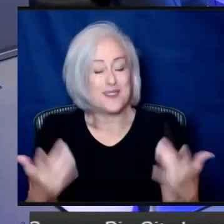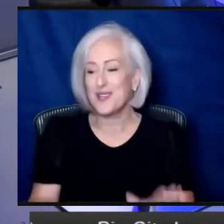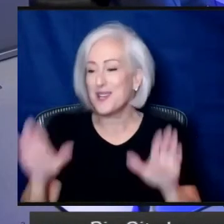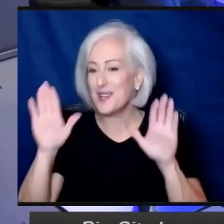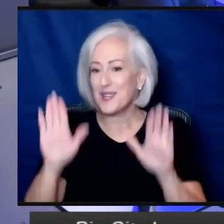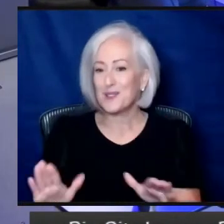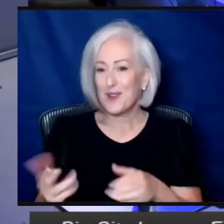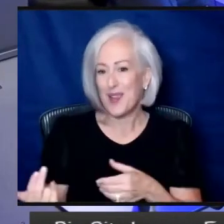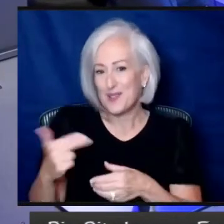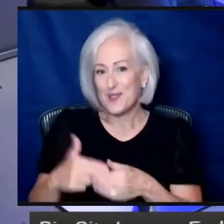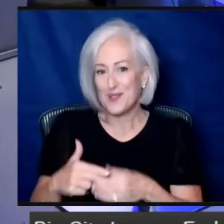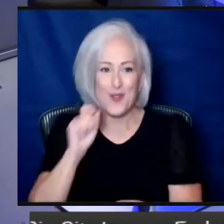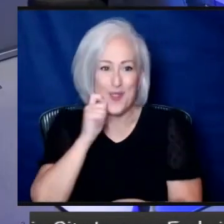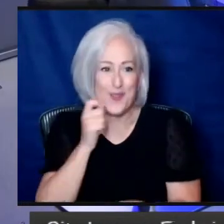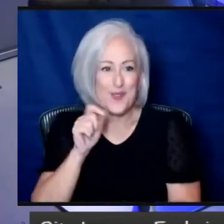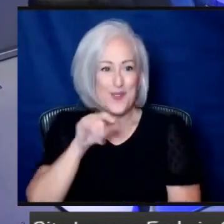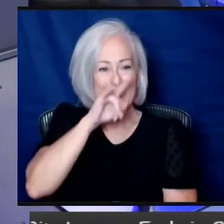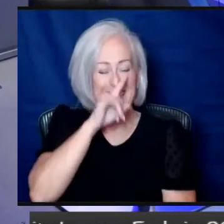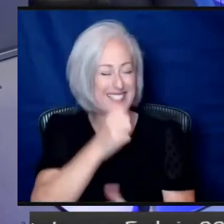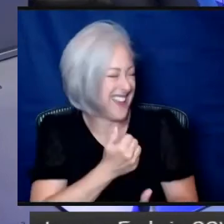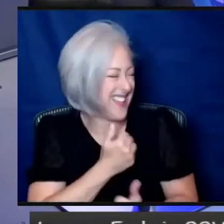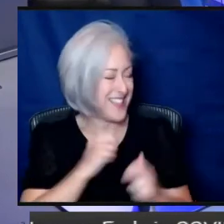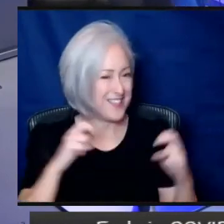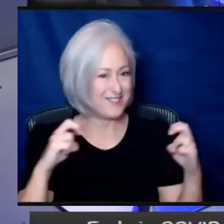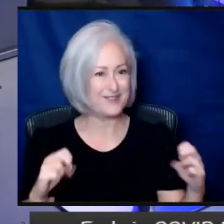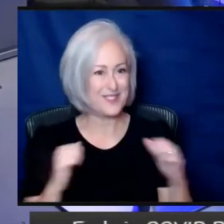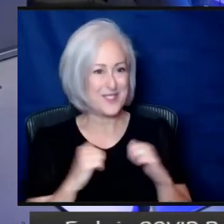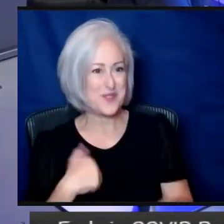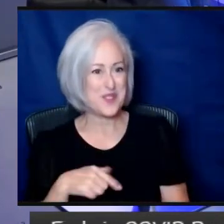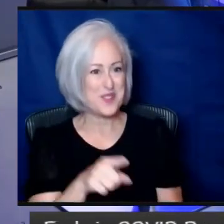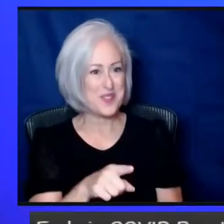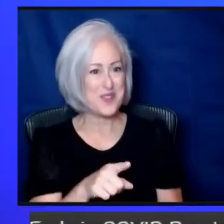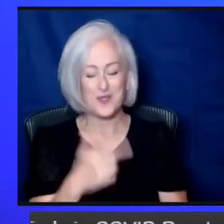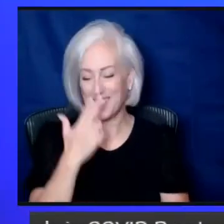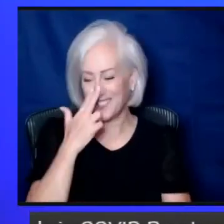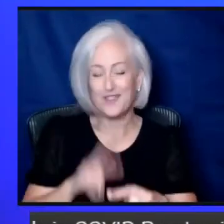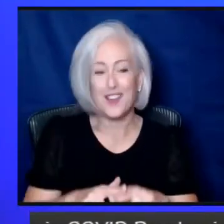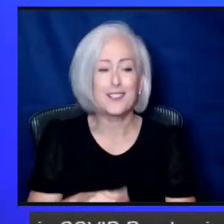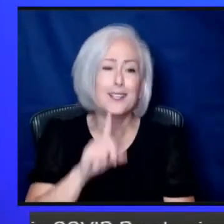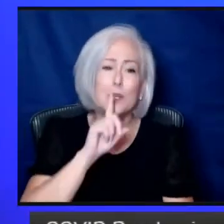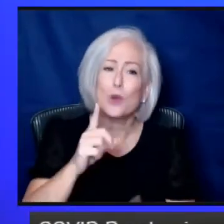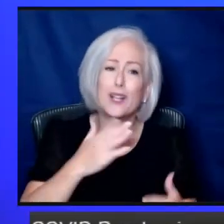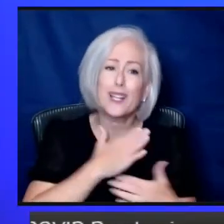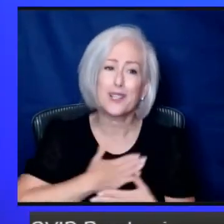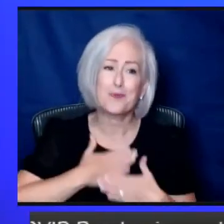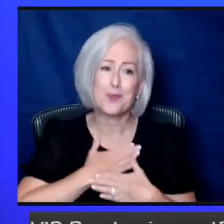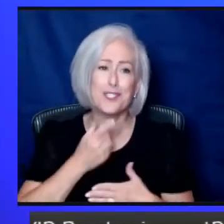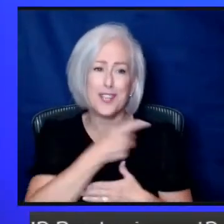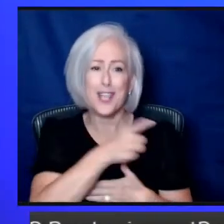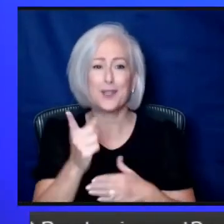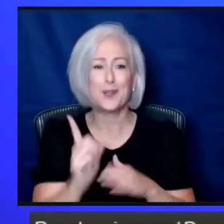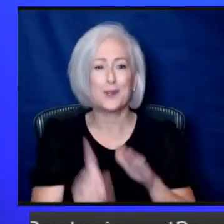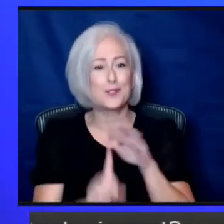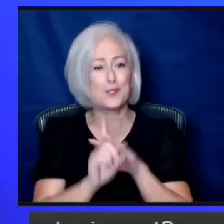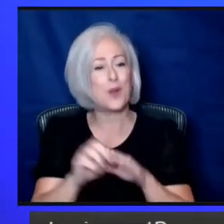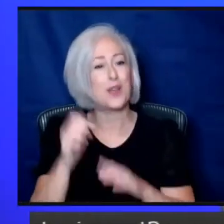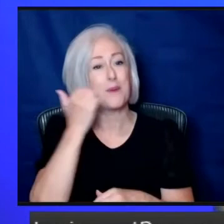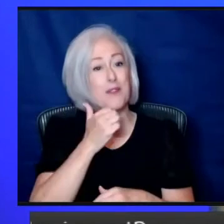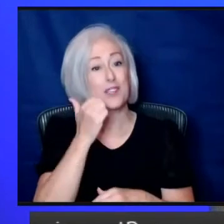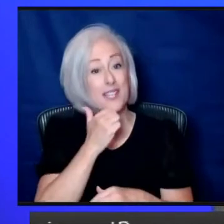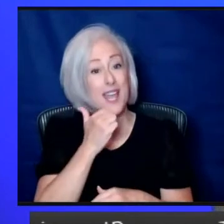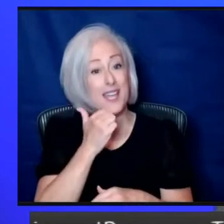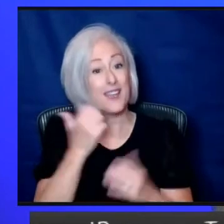love being on the desk with you. This is thanks. fun. Yeah, it's fun, and we so appreciate you showing up every day too. Here's what I want to tell